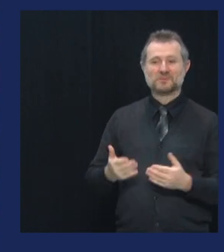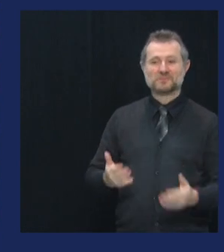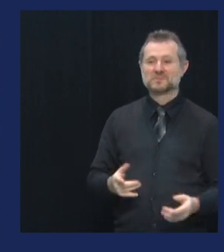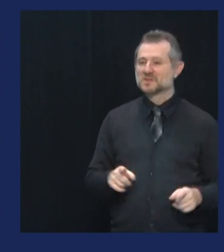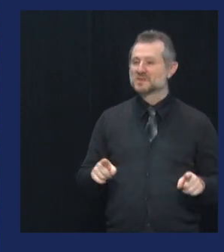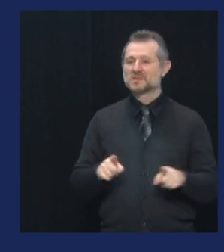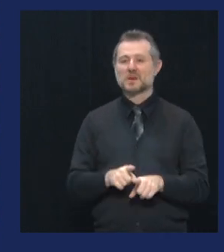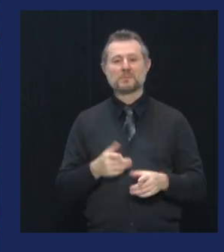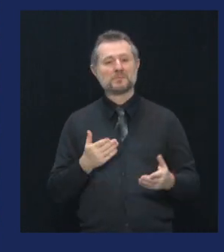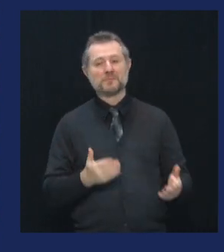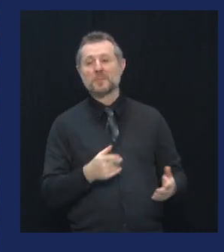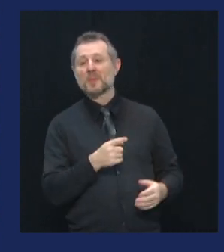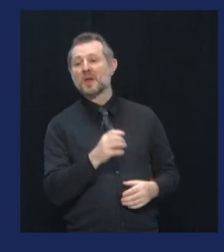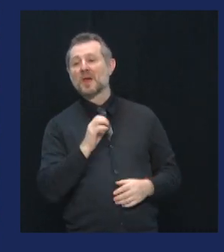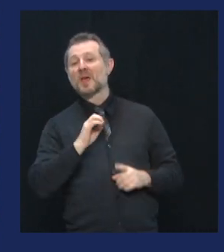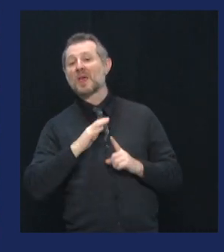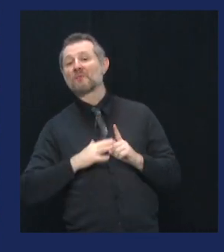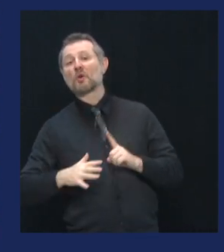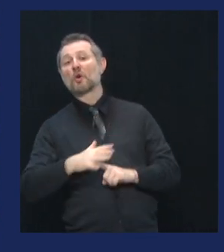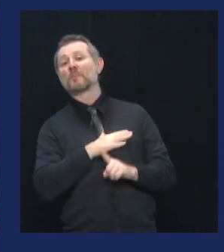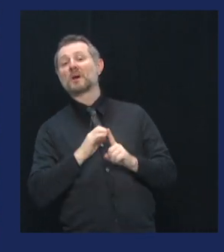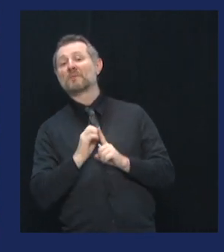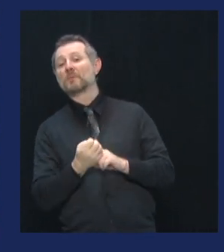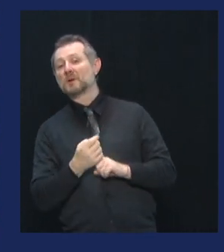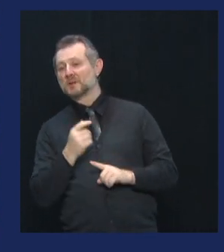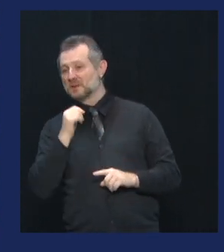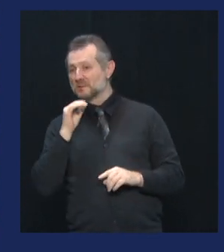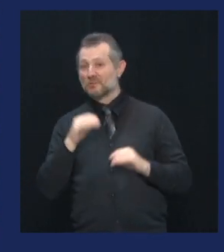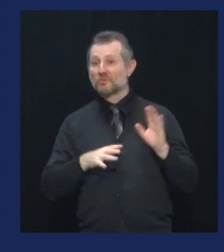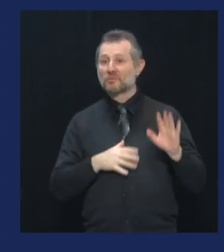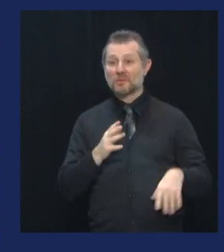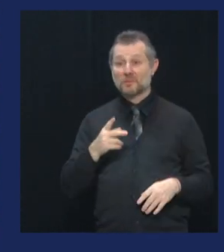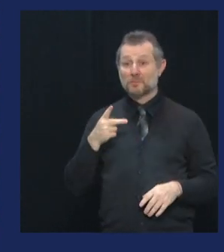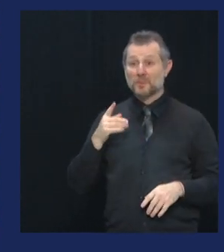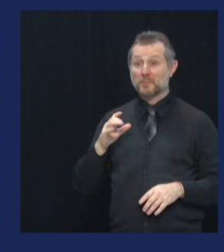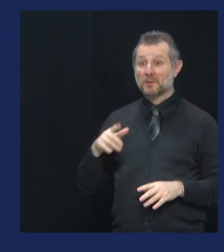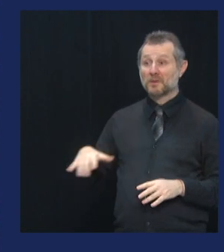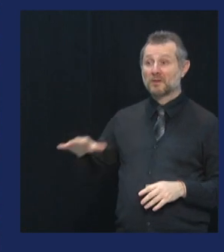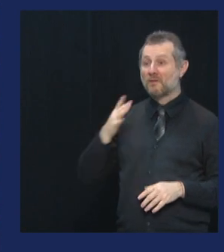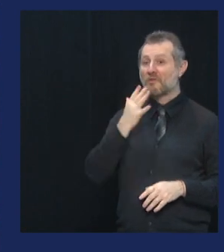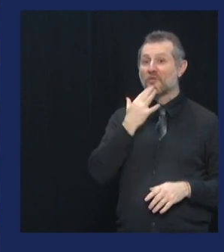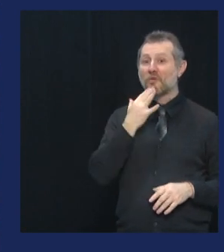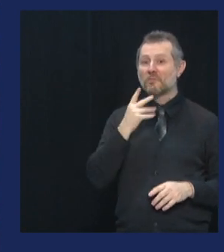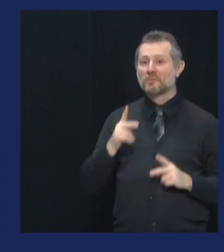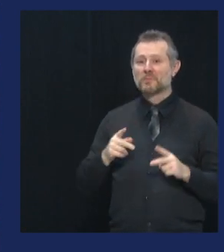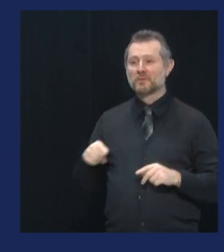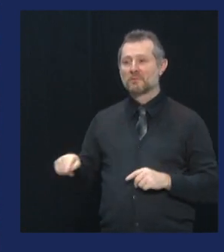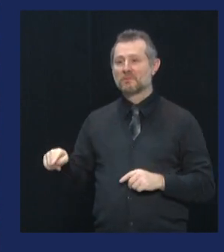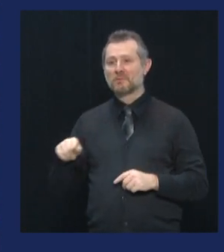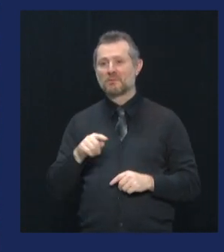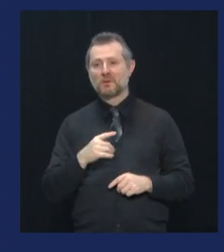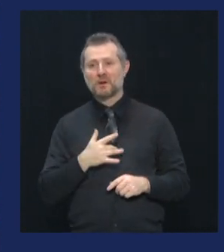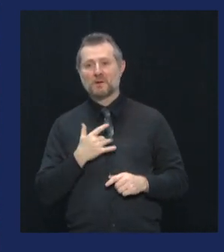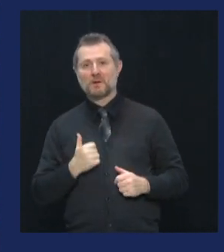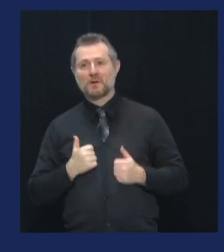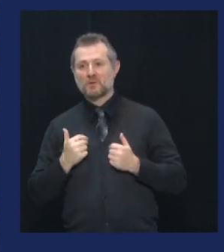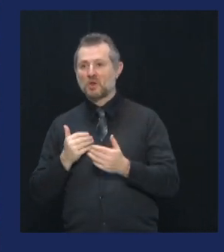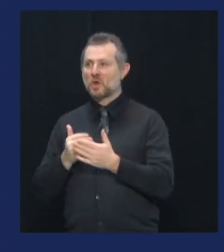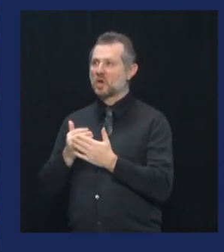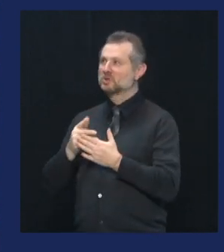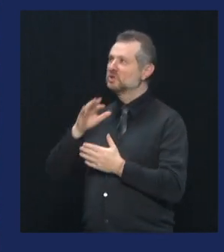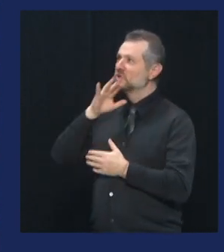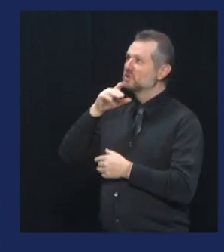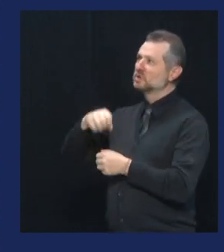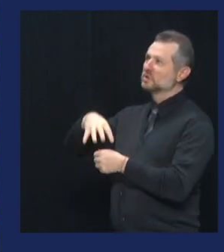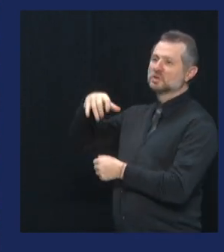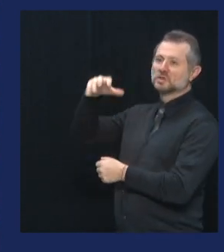environmental injustice. Communities of color have borne the brunt of dirty power plants and harmful emissions.